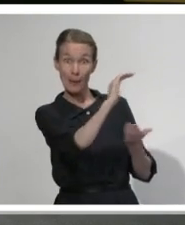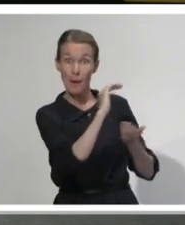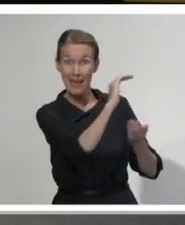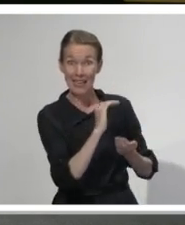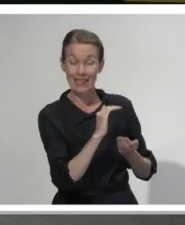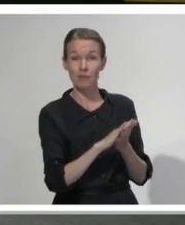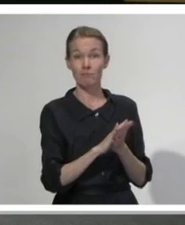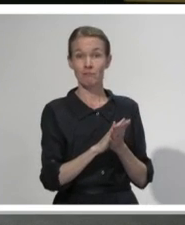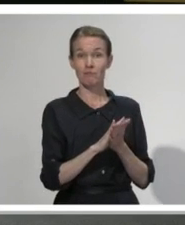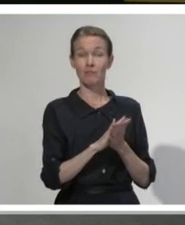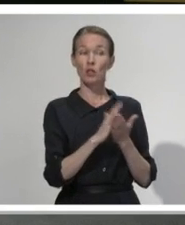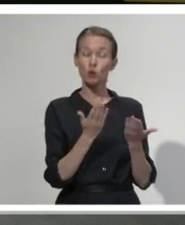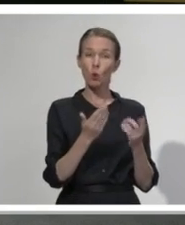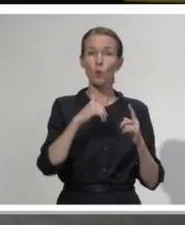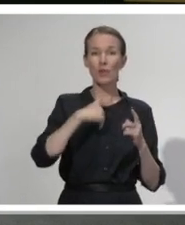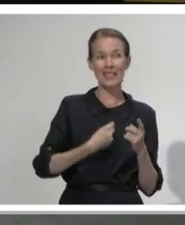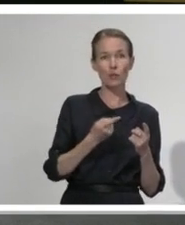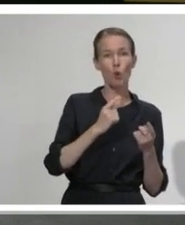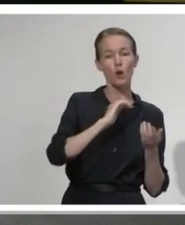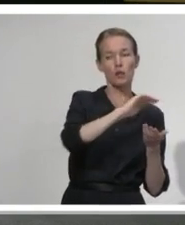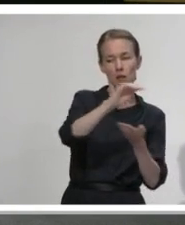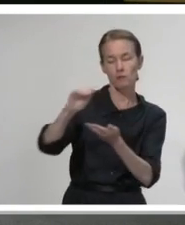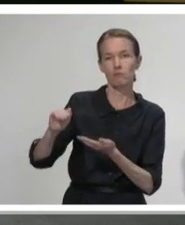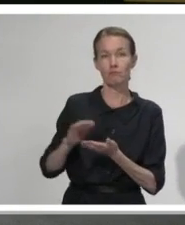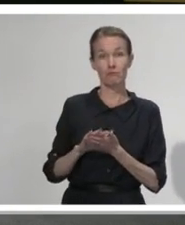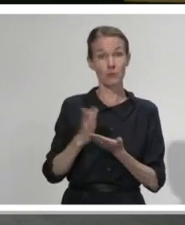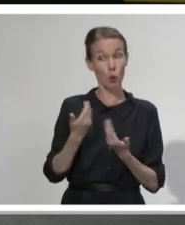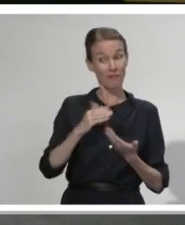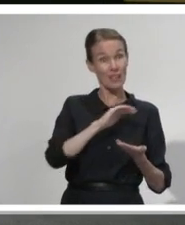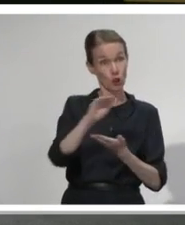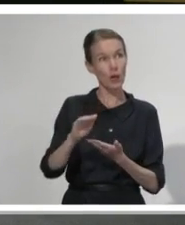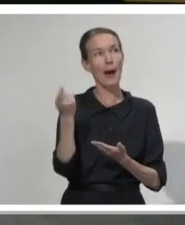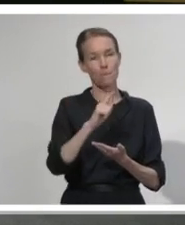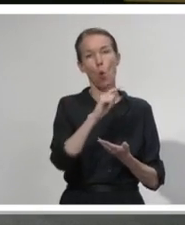vaccines have already been delivered into the communities and what will be coming in the future.